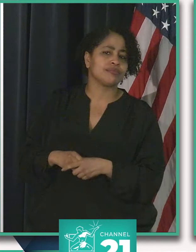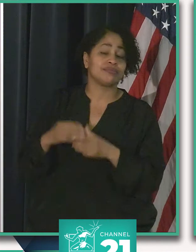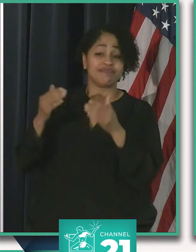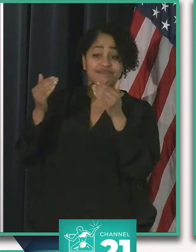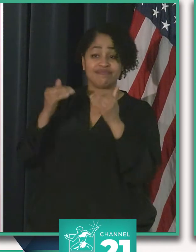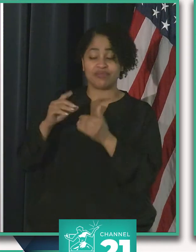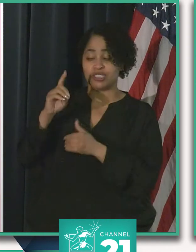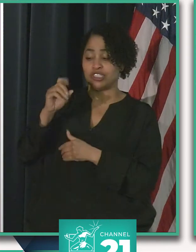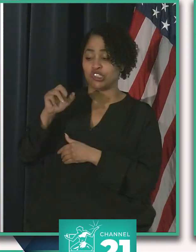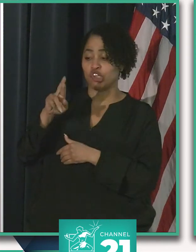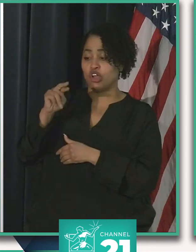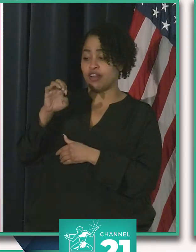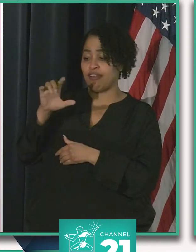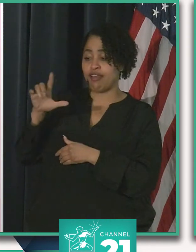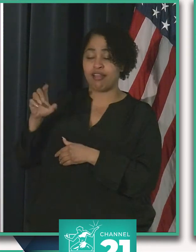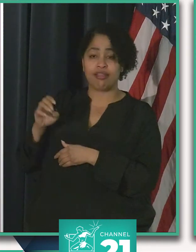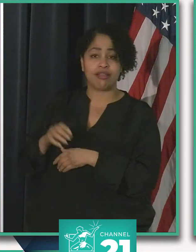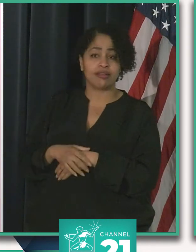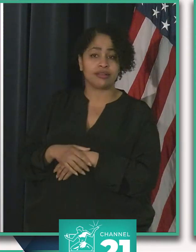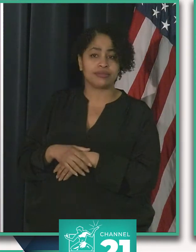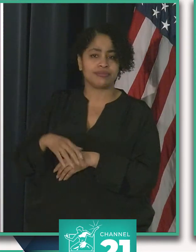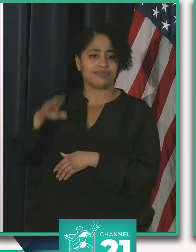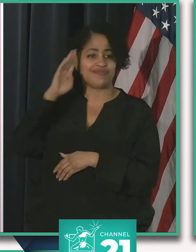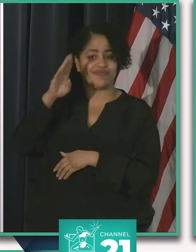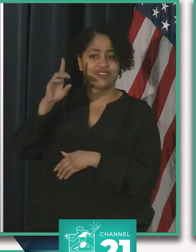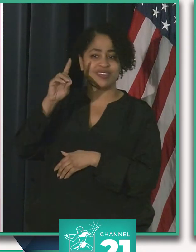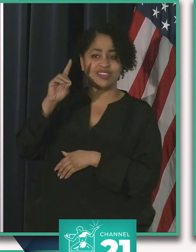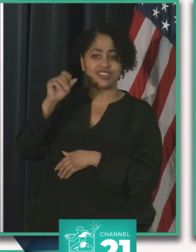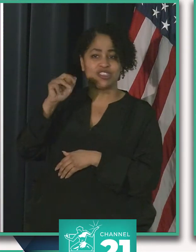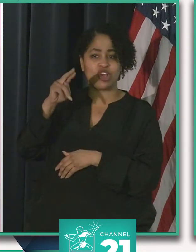Next is Darnell. Hey, Darnell, you're up.